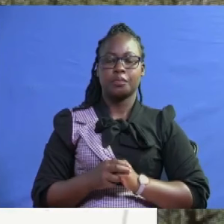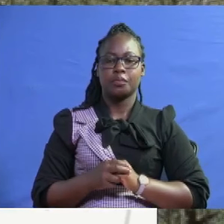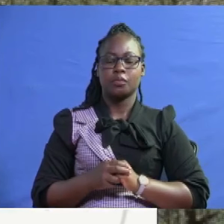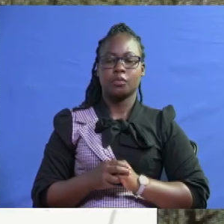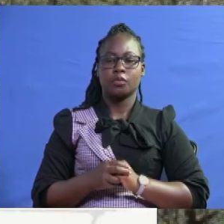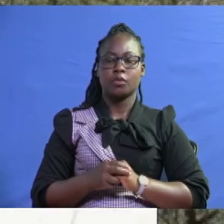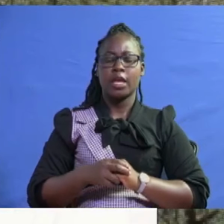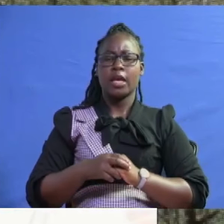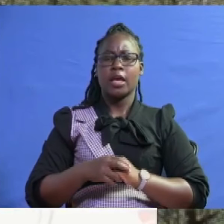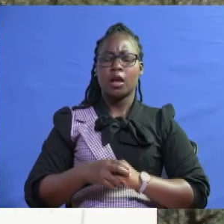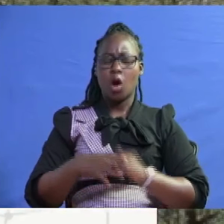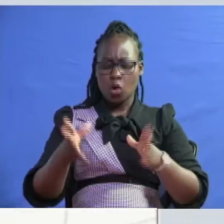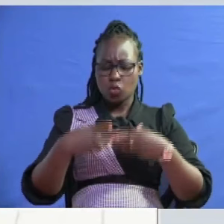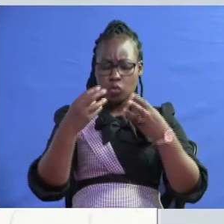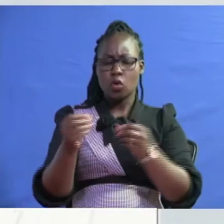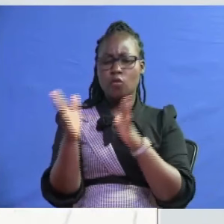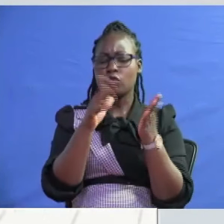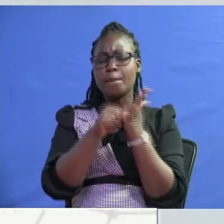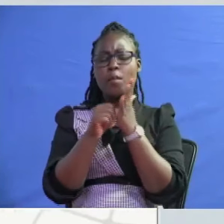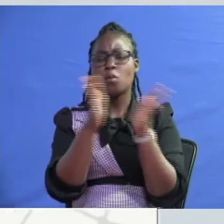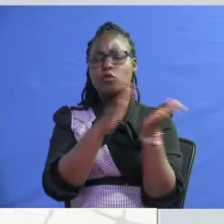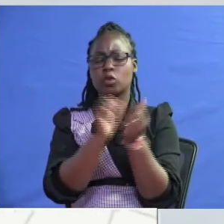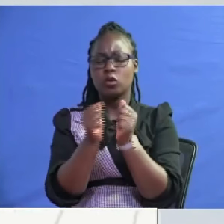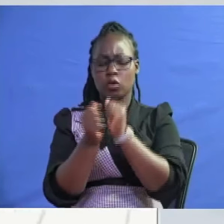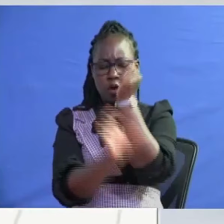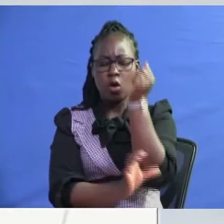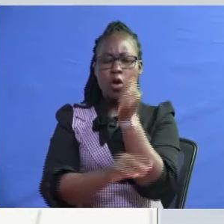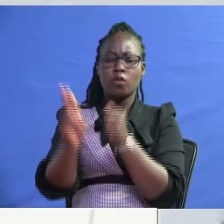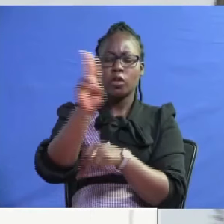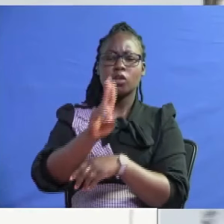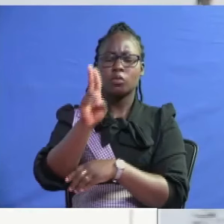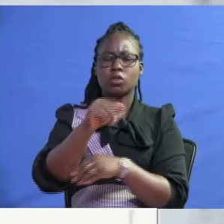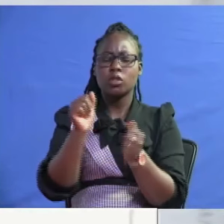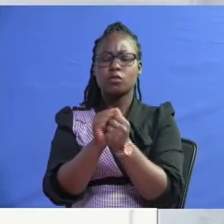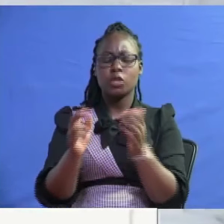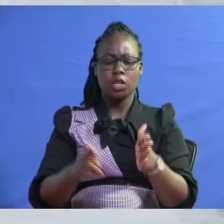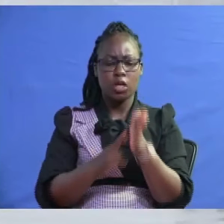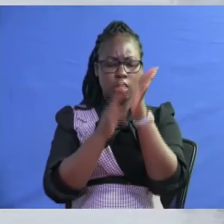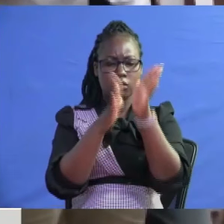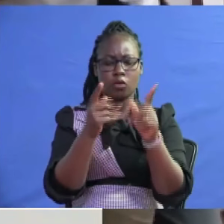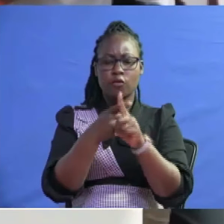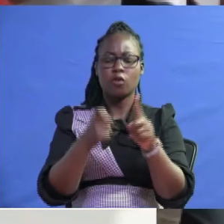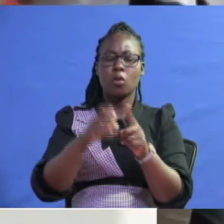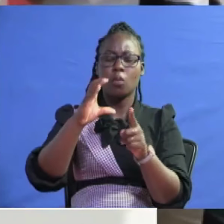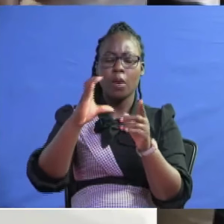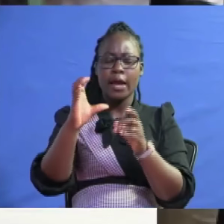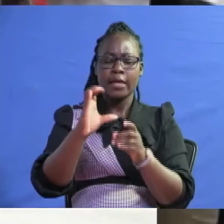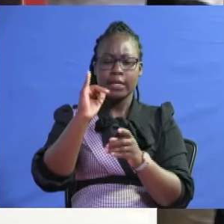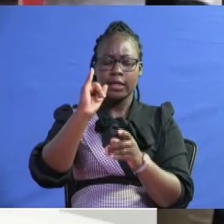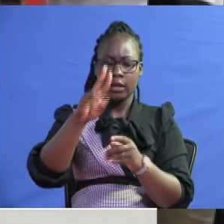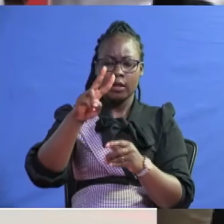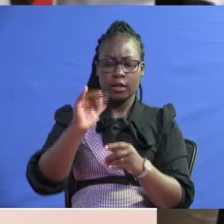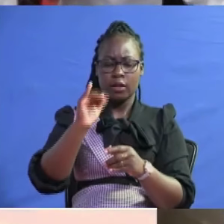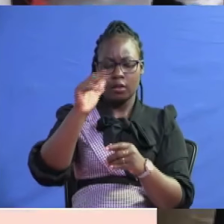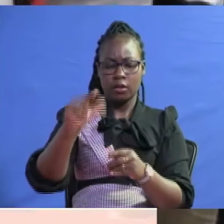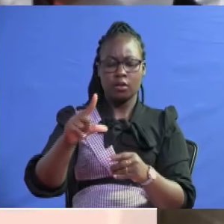In a bid to solve the problem of climate change in the country, the Ukrainian delegation with representatives from civil, academic,